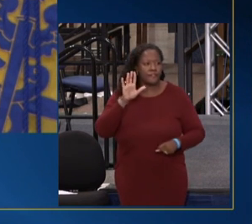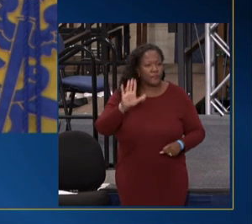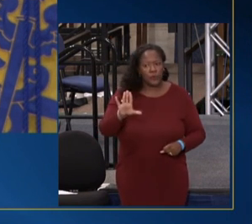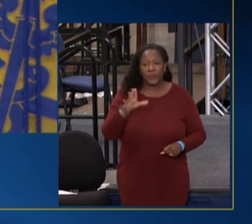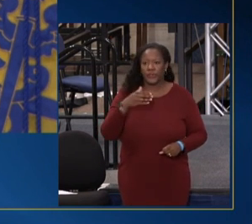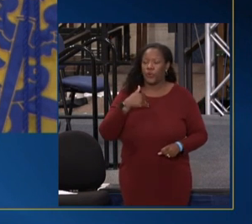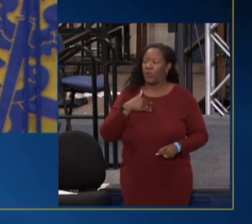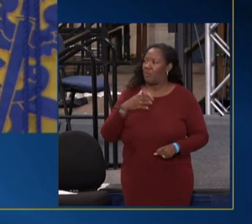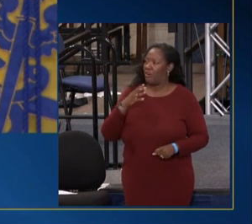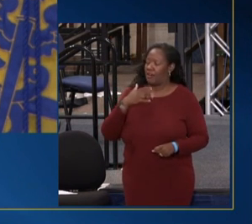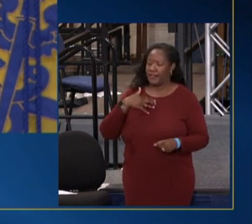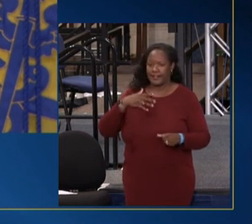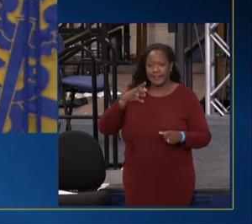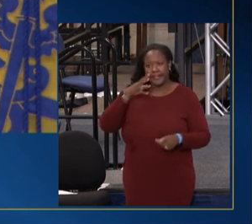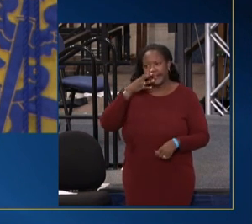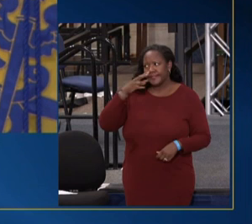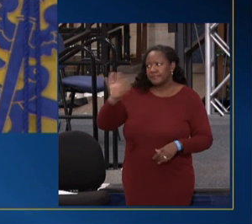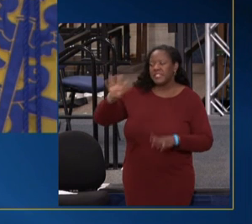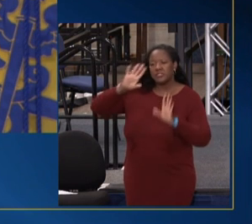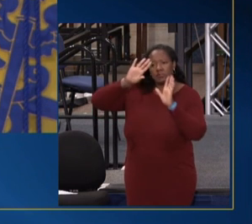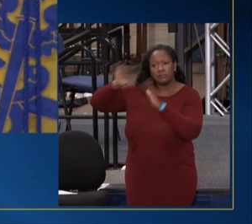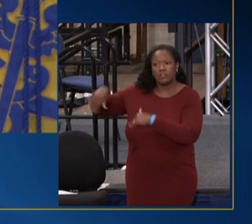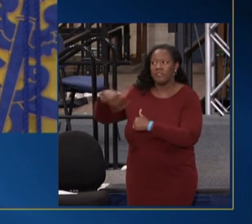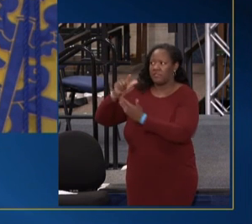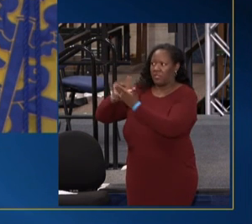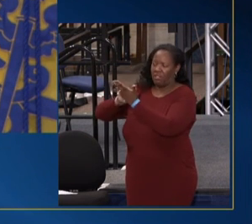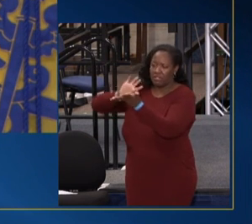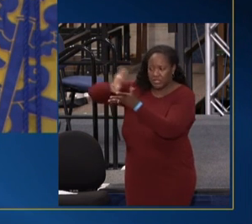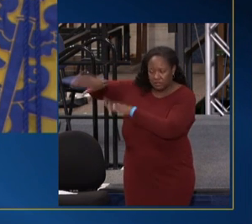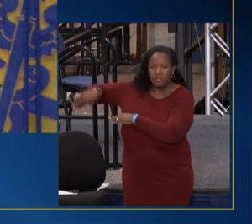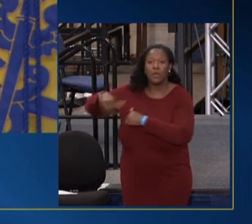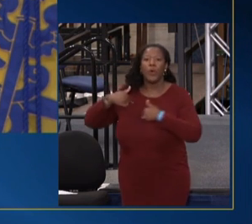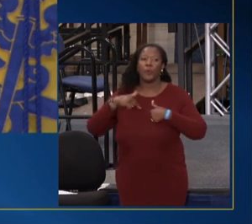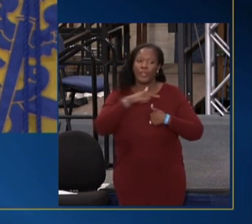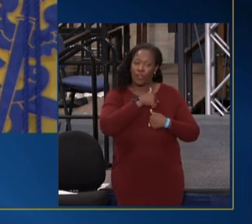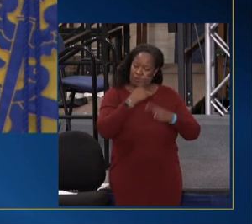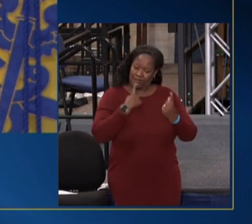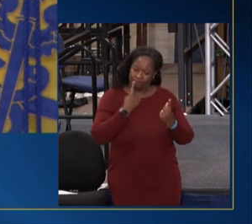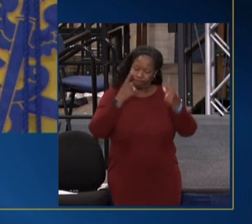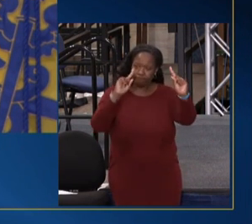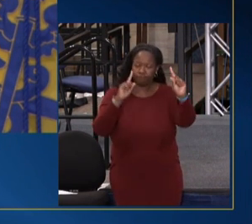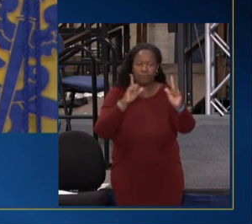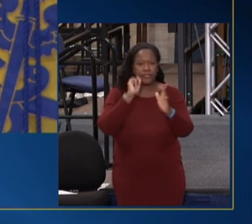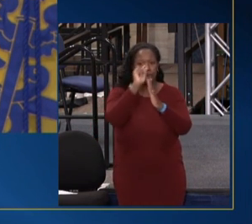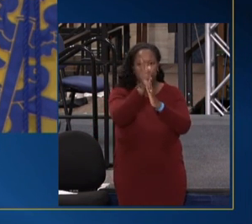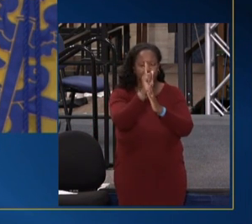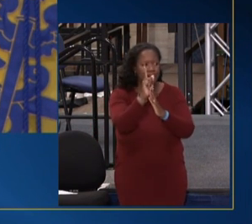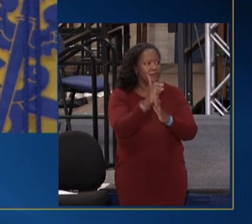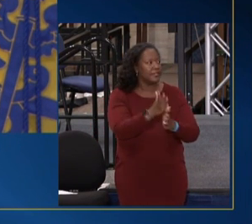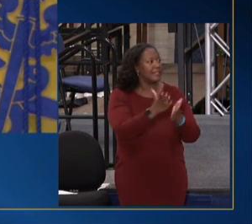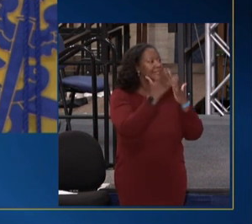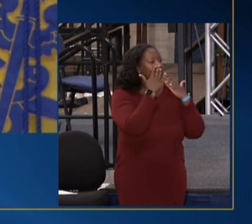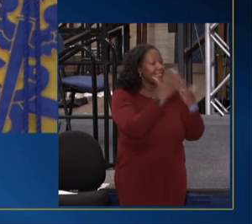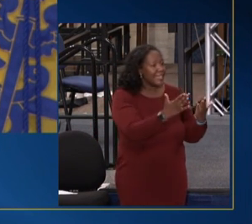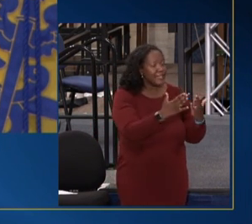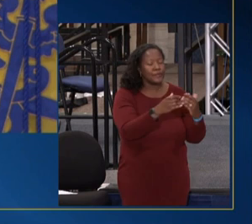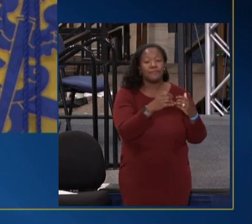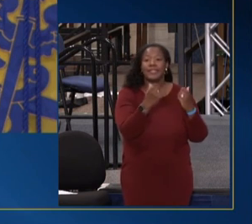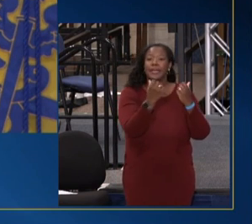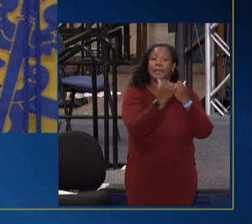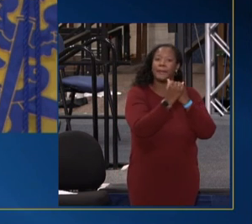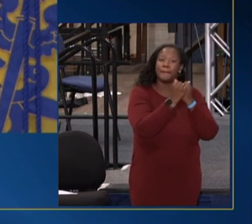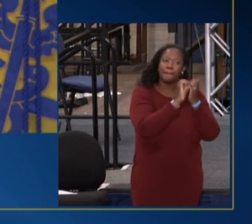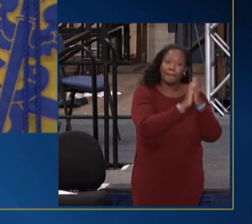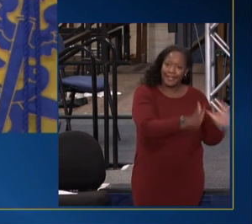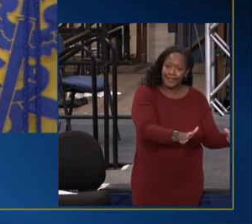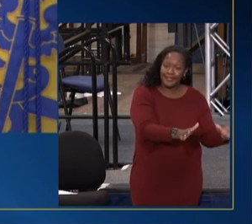dismissal, and the acknowledgement that because of the work that you have done, we're going to meet the moment. So thank you all. Peace, love, and pride.